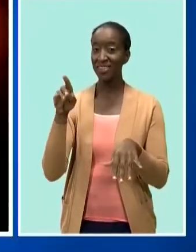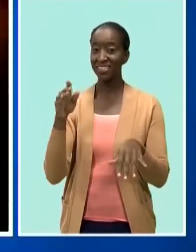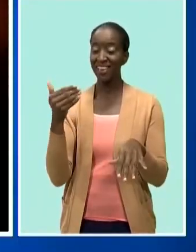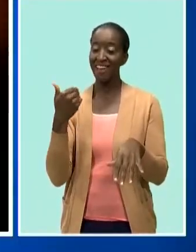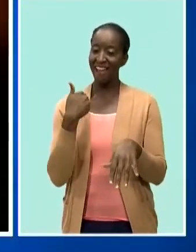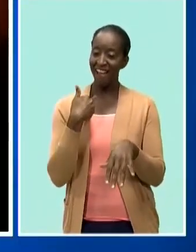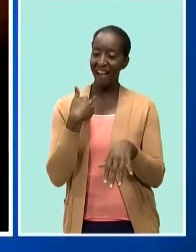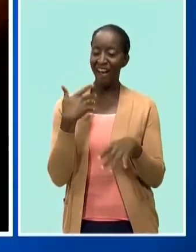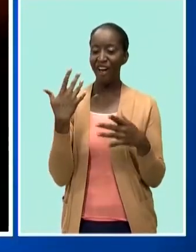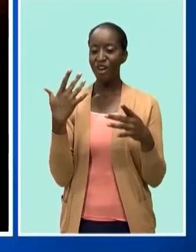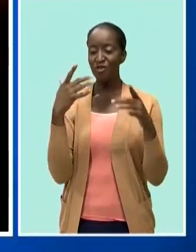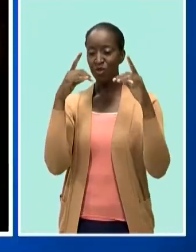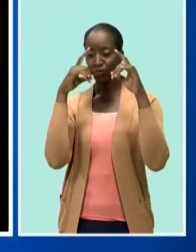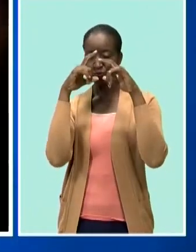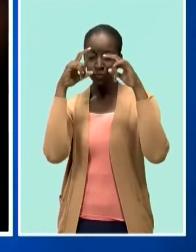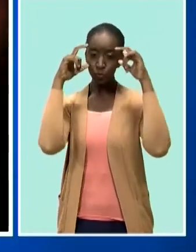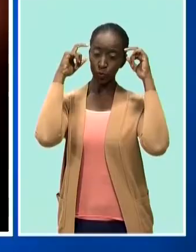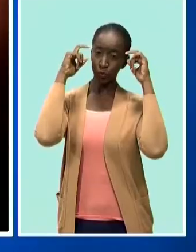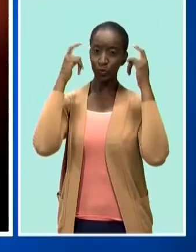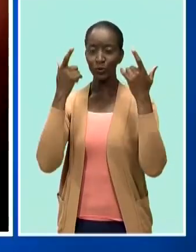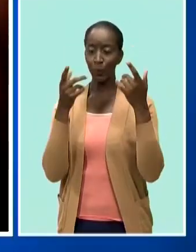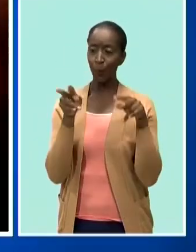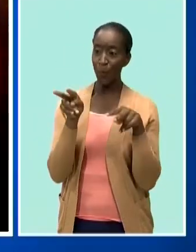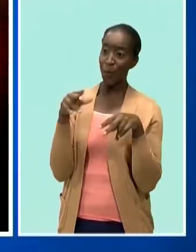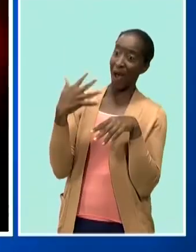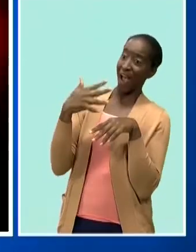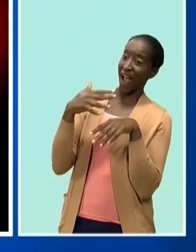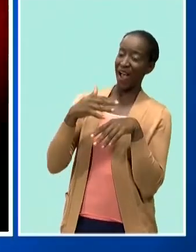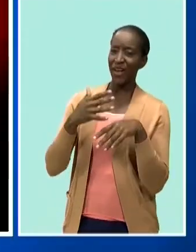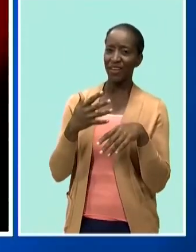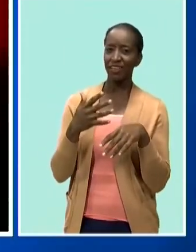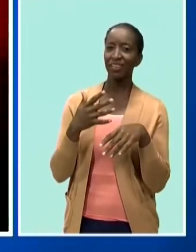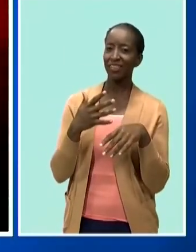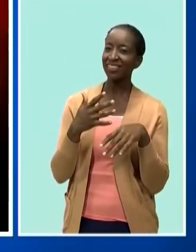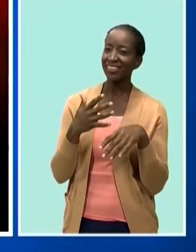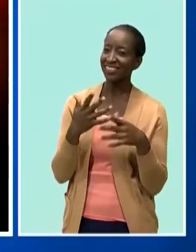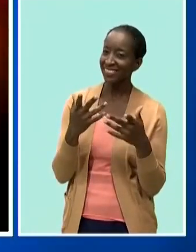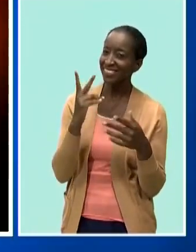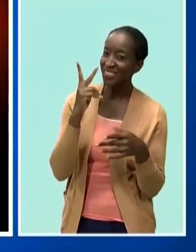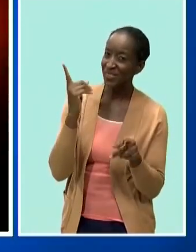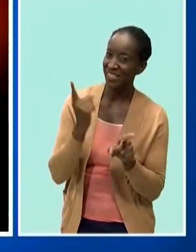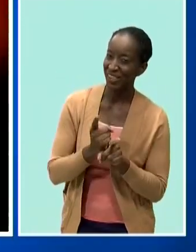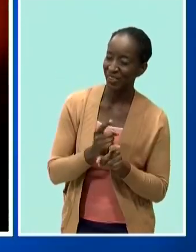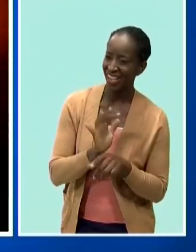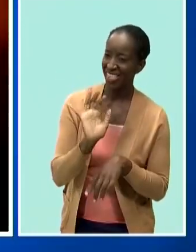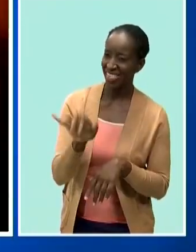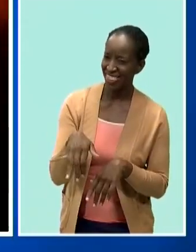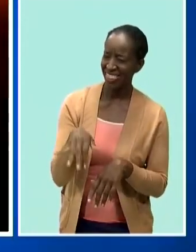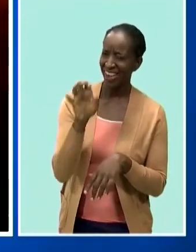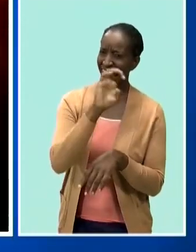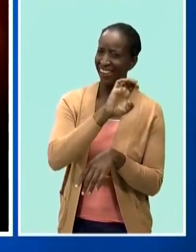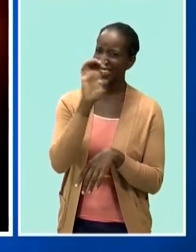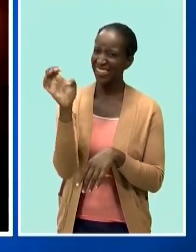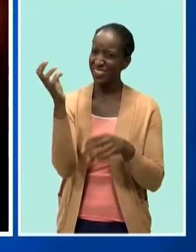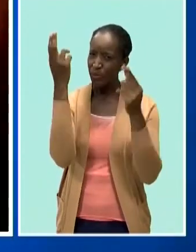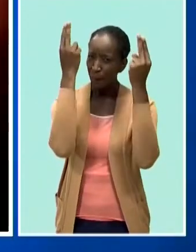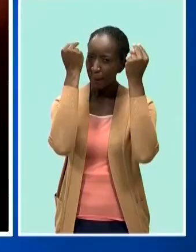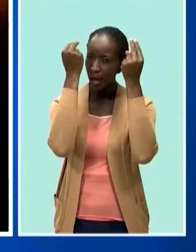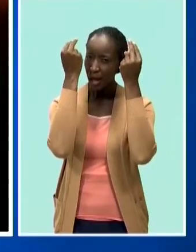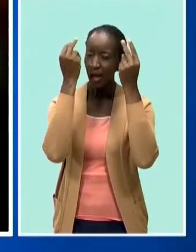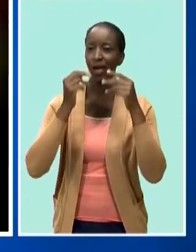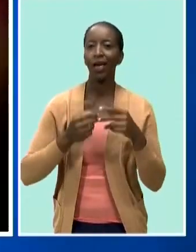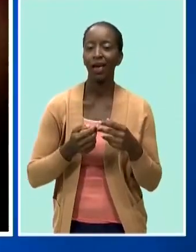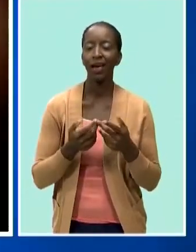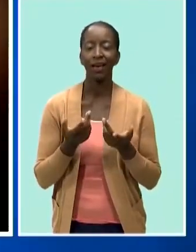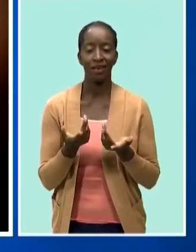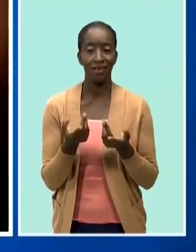And that's right, that is the Easter Bunny. Well, at least somebody dressed up as one, involved in a brawl.